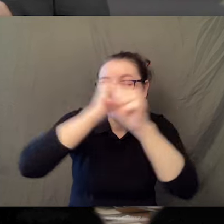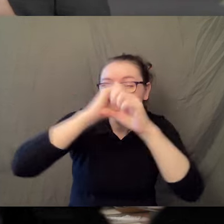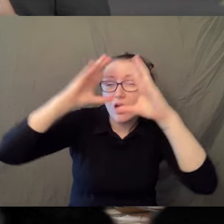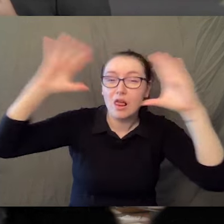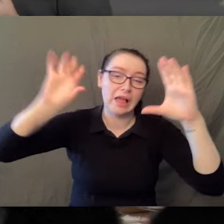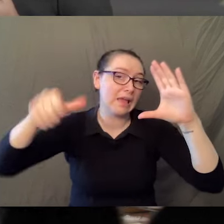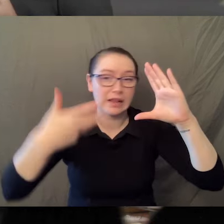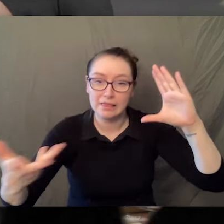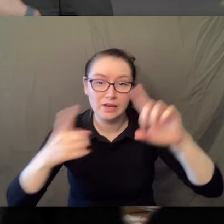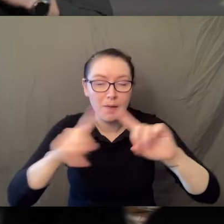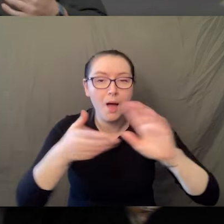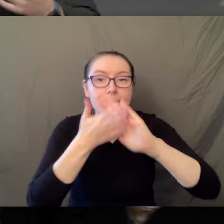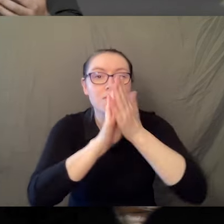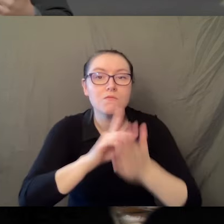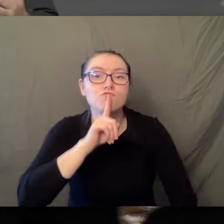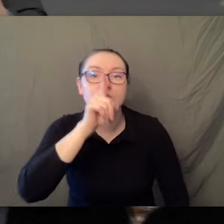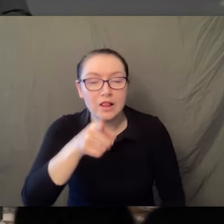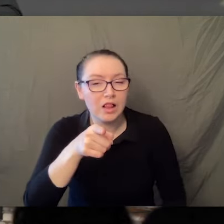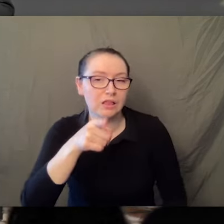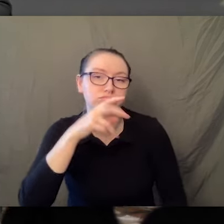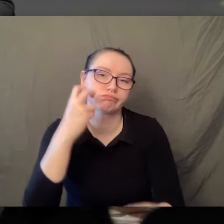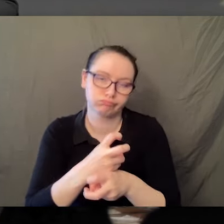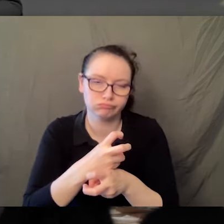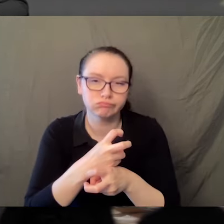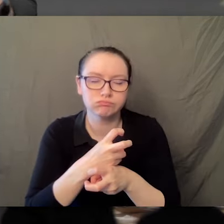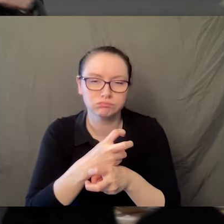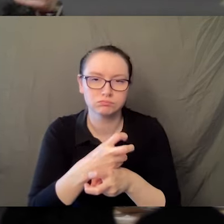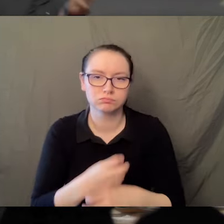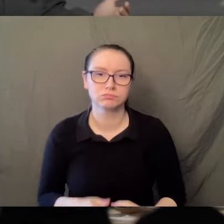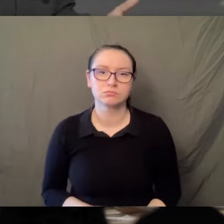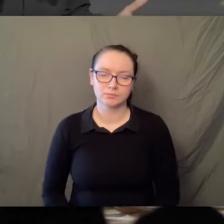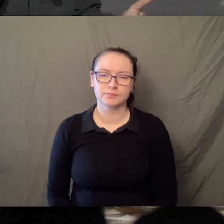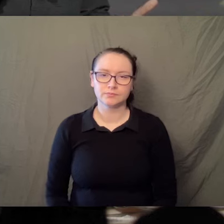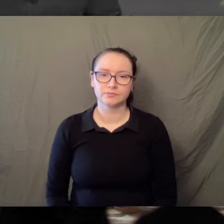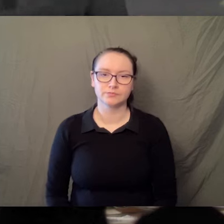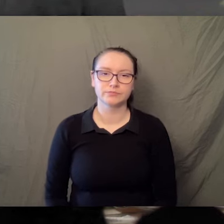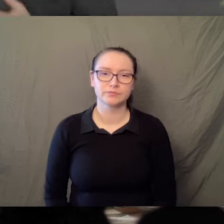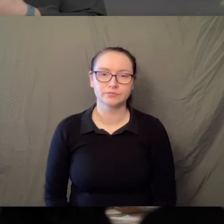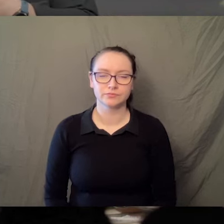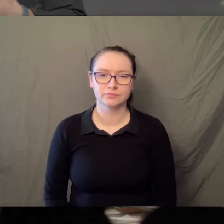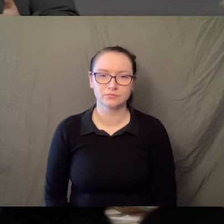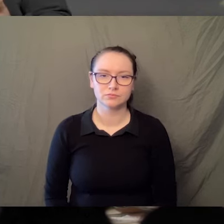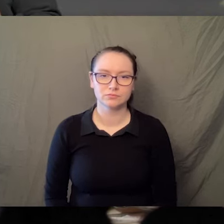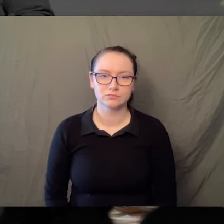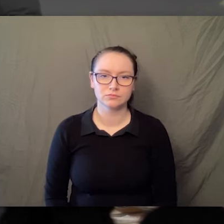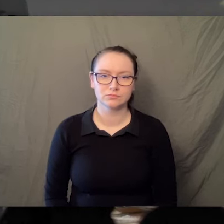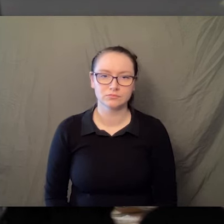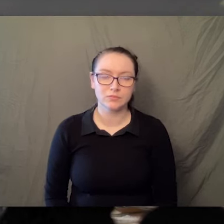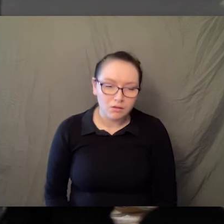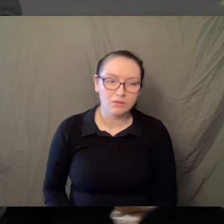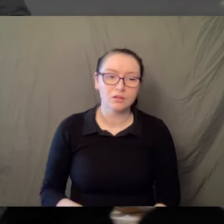close your eyes and picture anything, it's a lot harder to make that thing real. It's hard to really believe it. And the welders